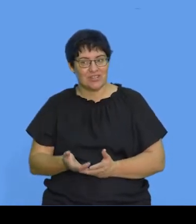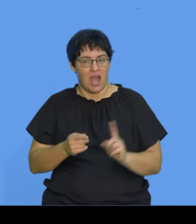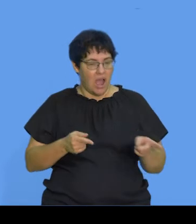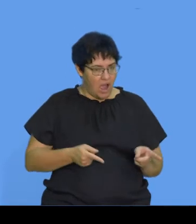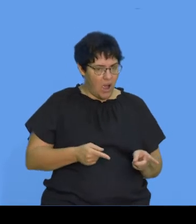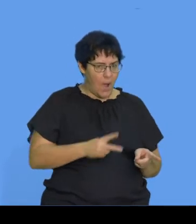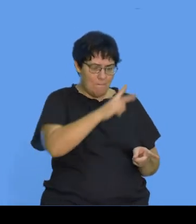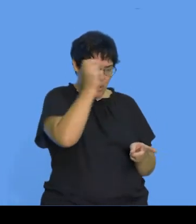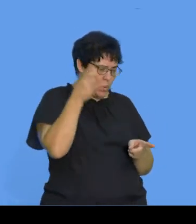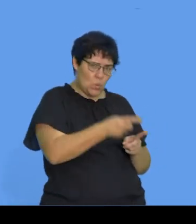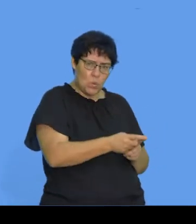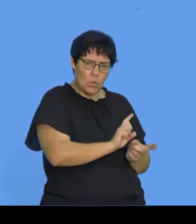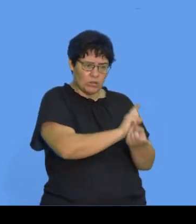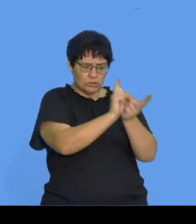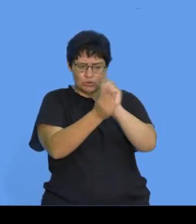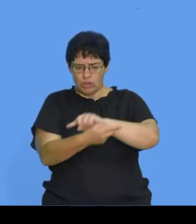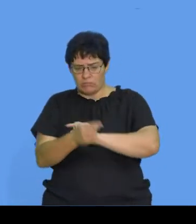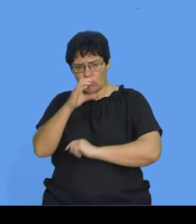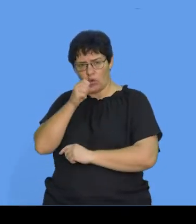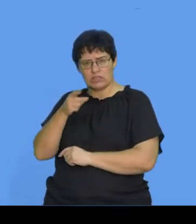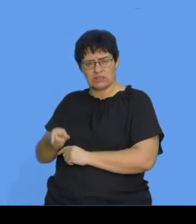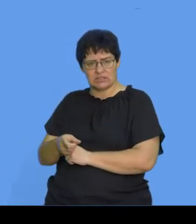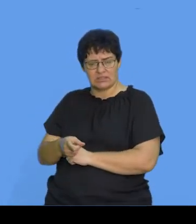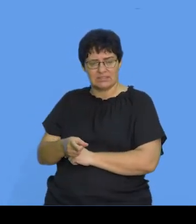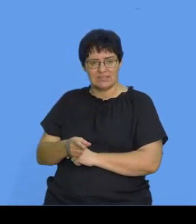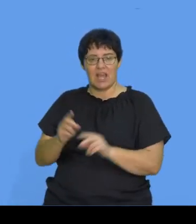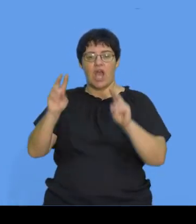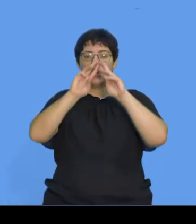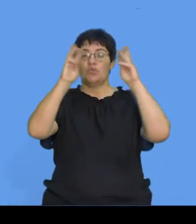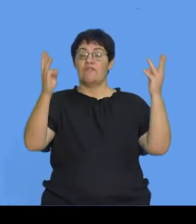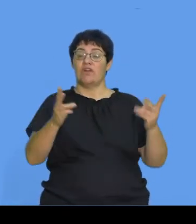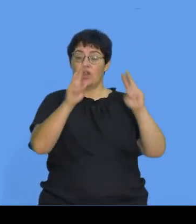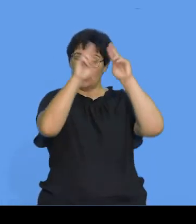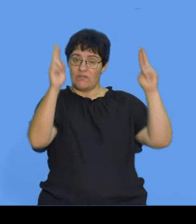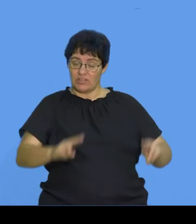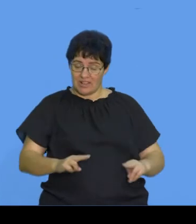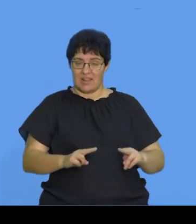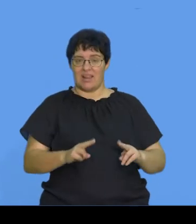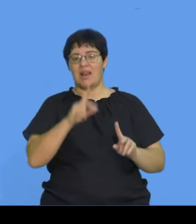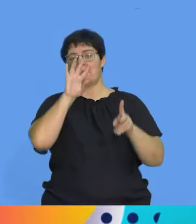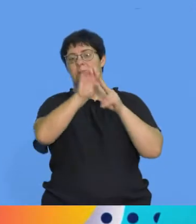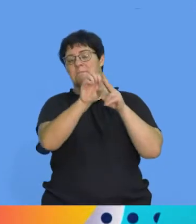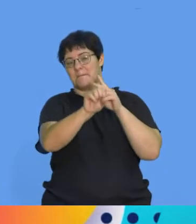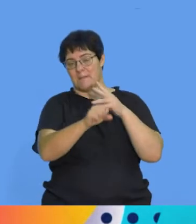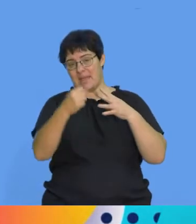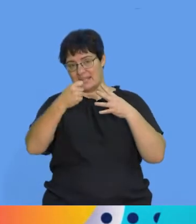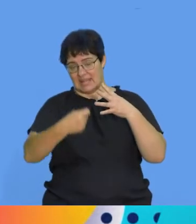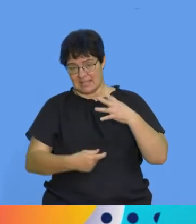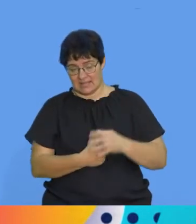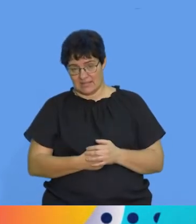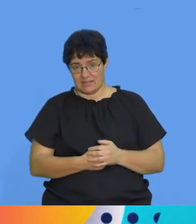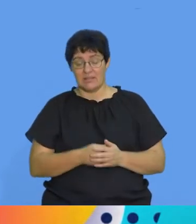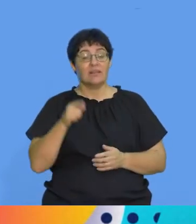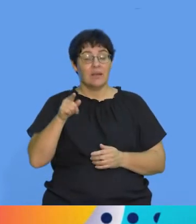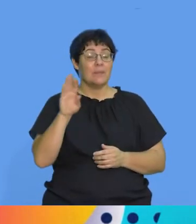orange. How can something blue change to orange? It's called a universal indicator. Benedict